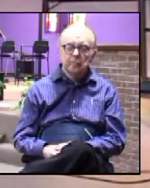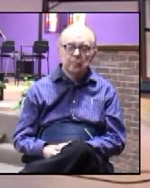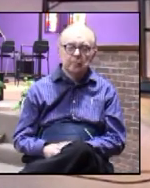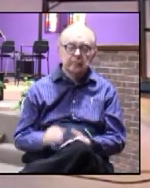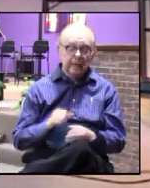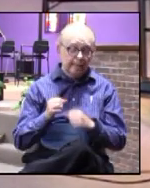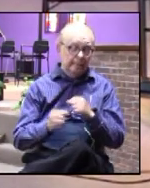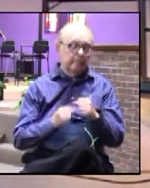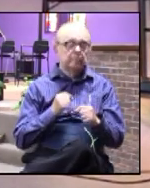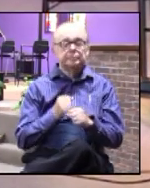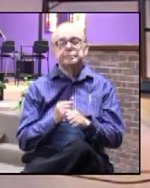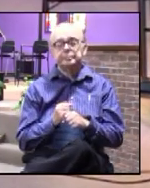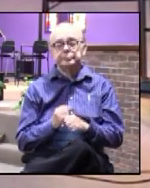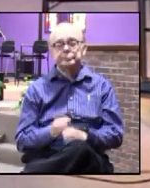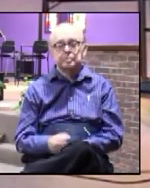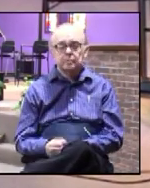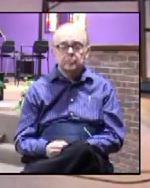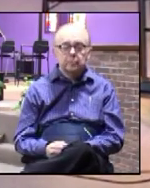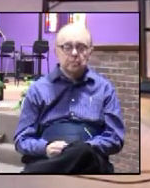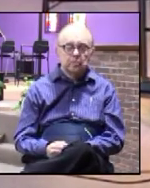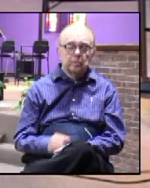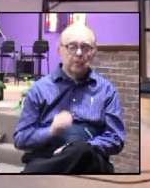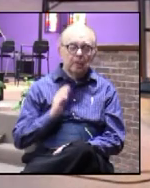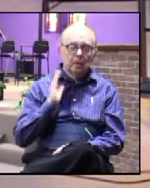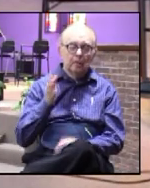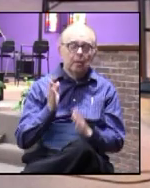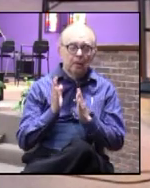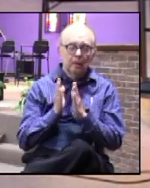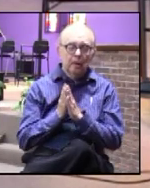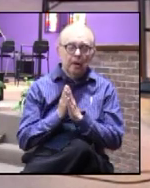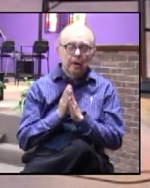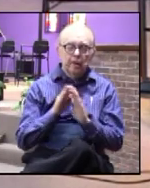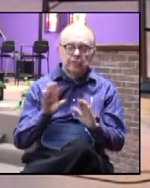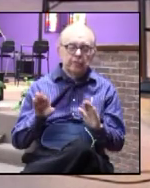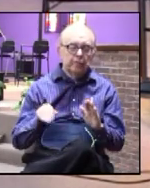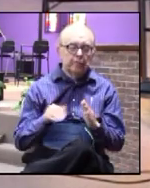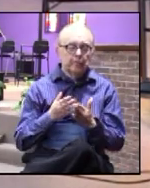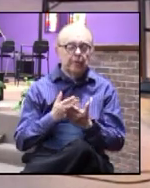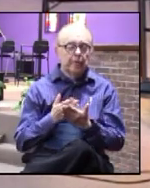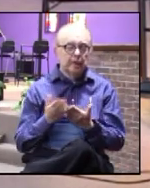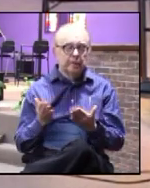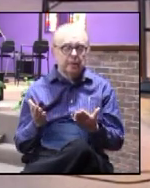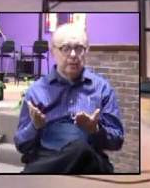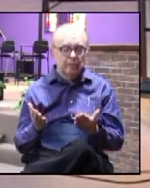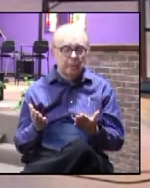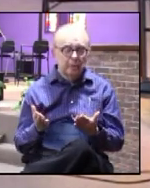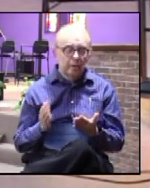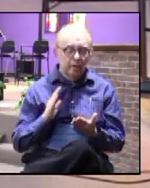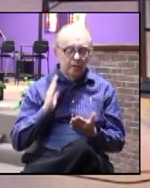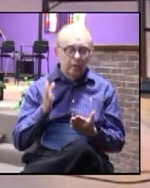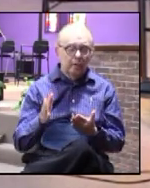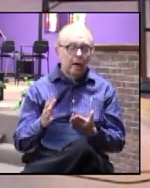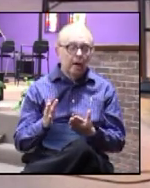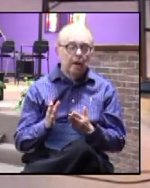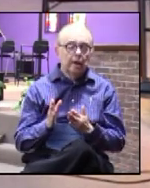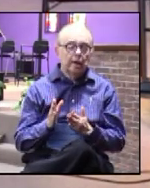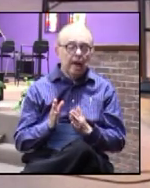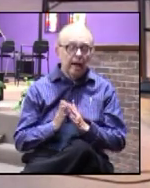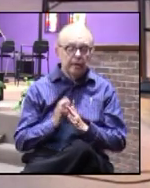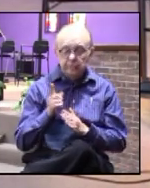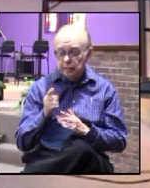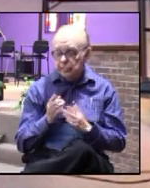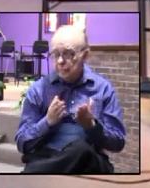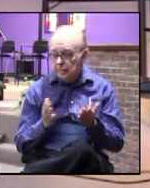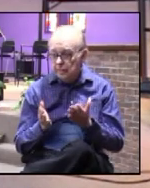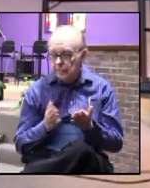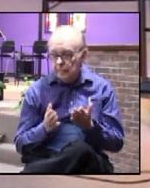This year, you're going to be asked to do stuff, and you're going to be asked to serve.